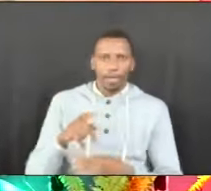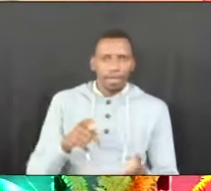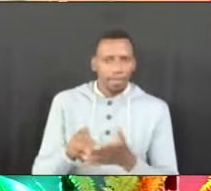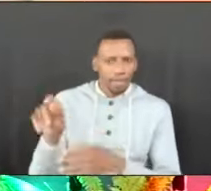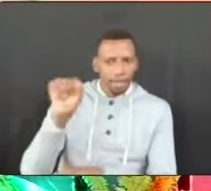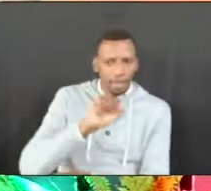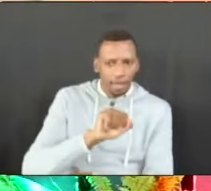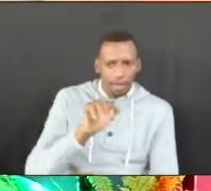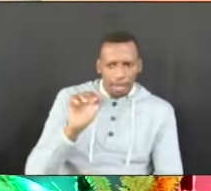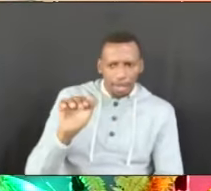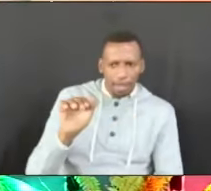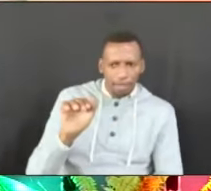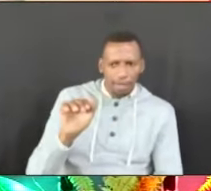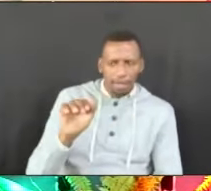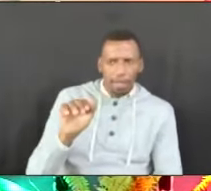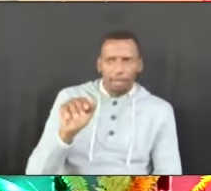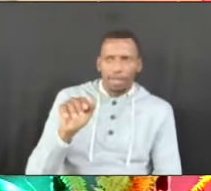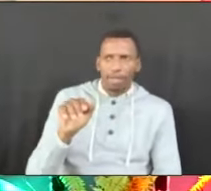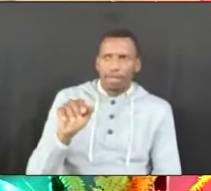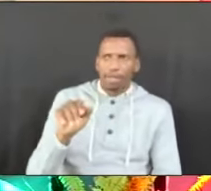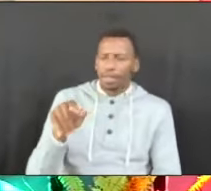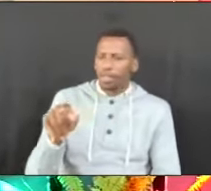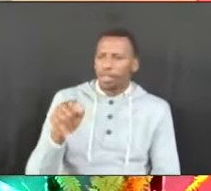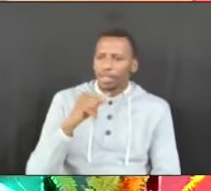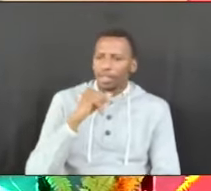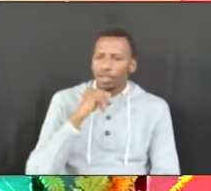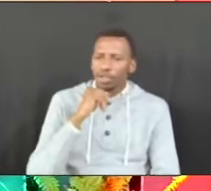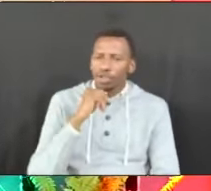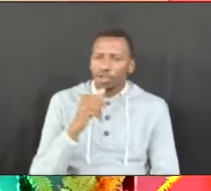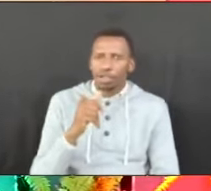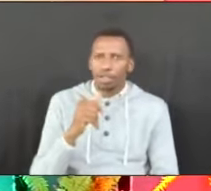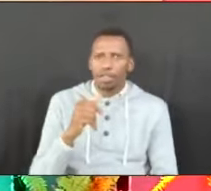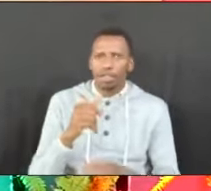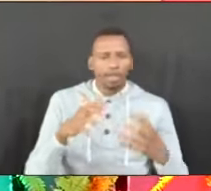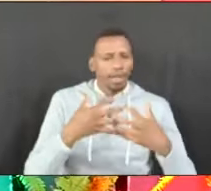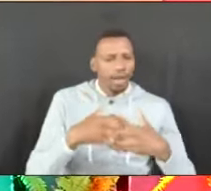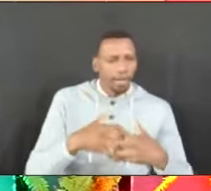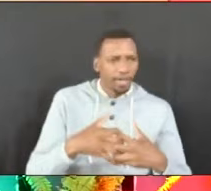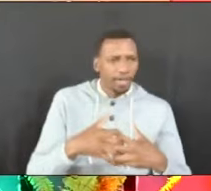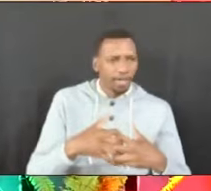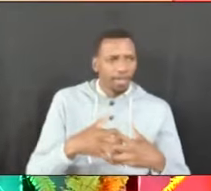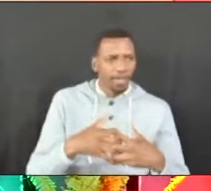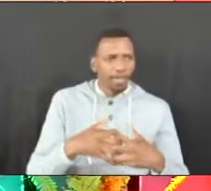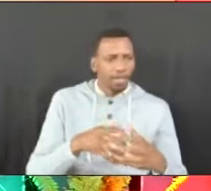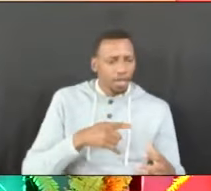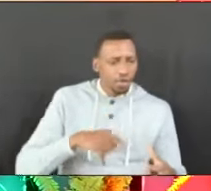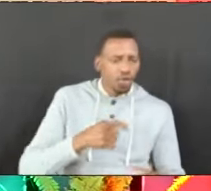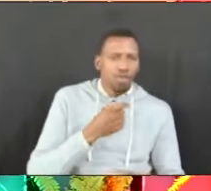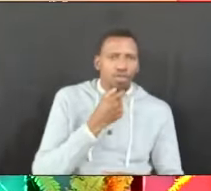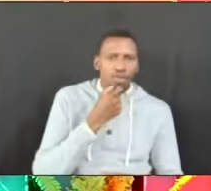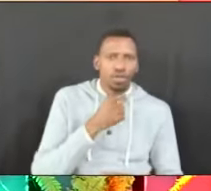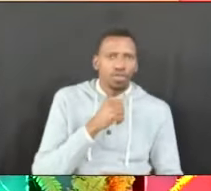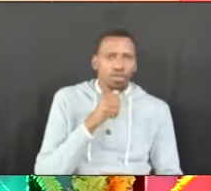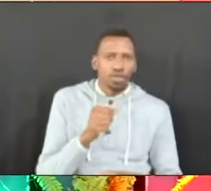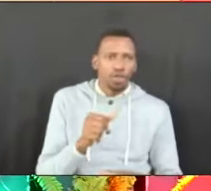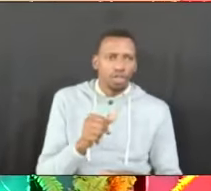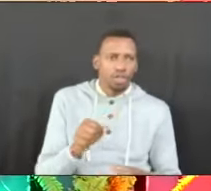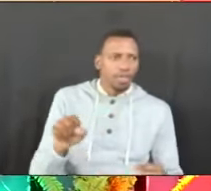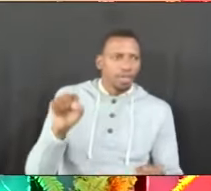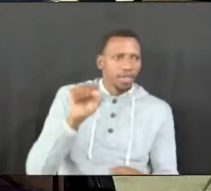"Did your machine come?" He told me, "Brother, it's not a machine. It's a chariot. We Luos don't drive machines. It's a